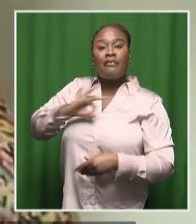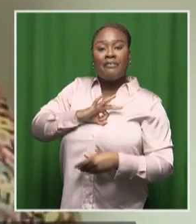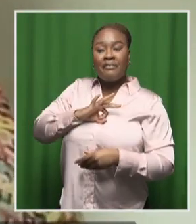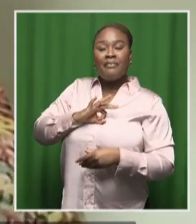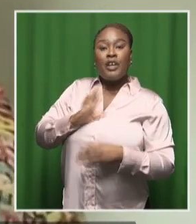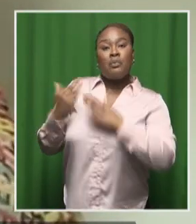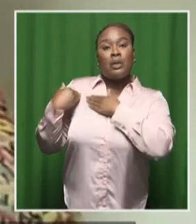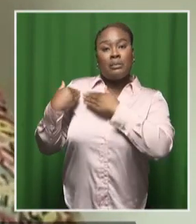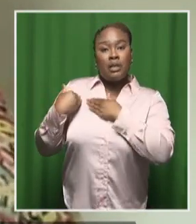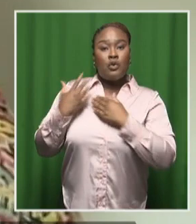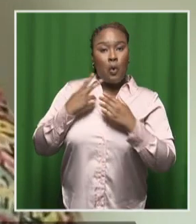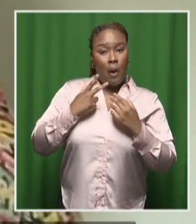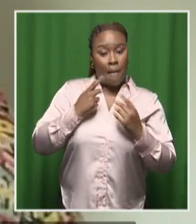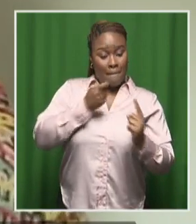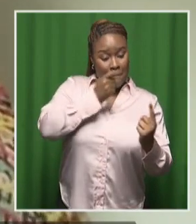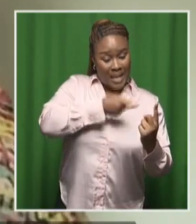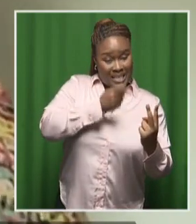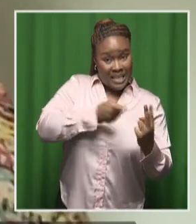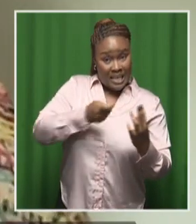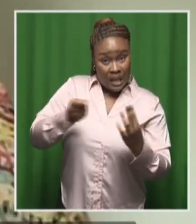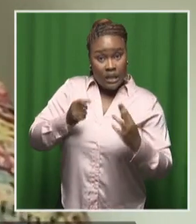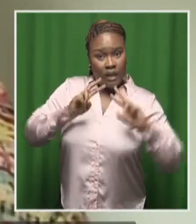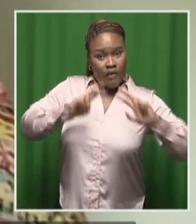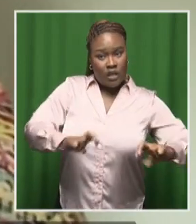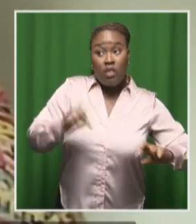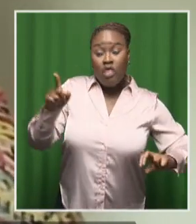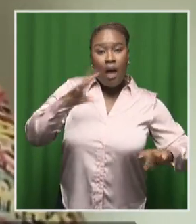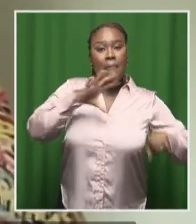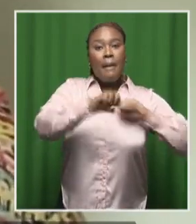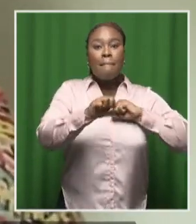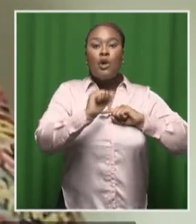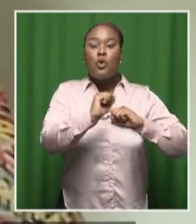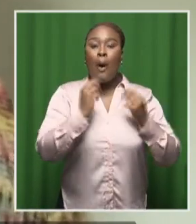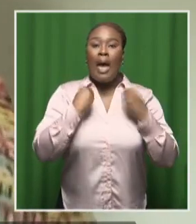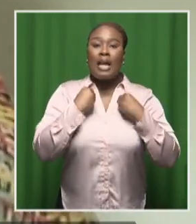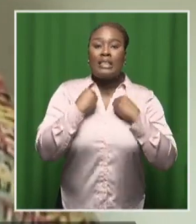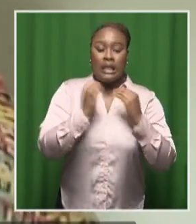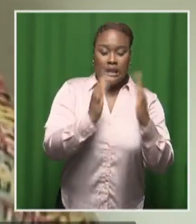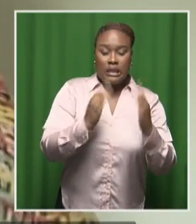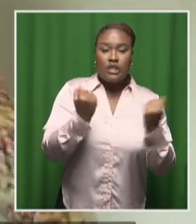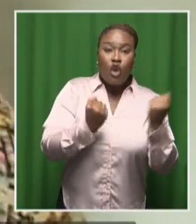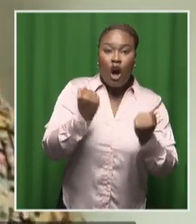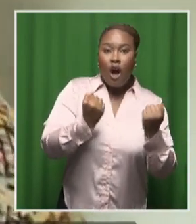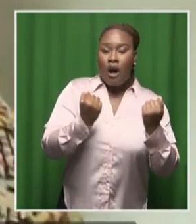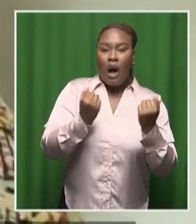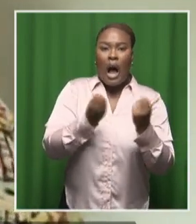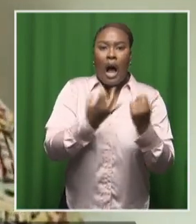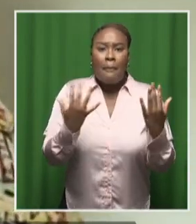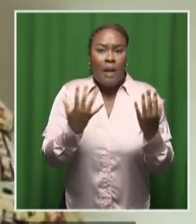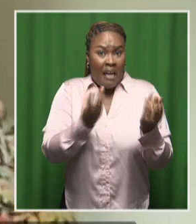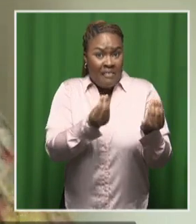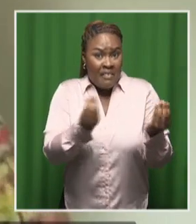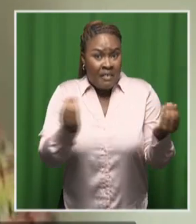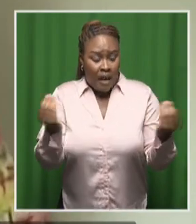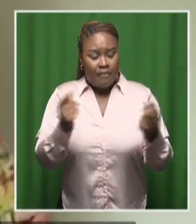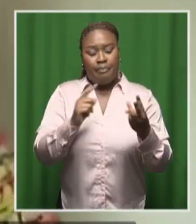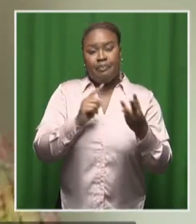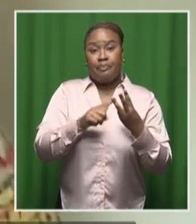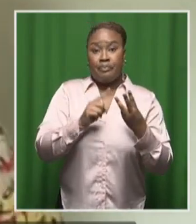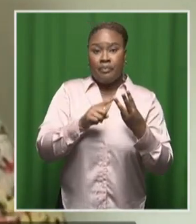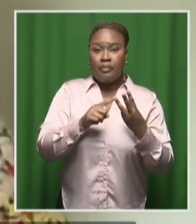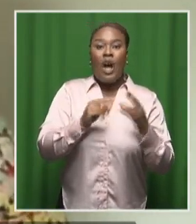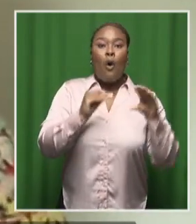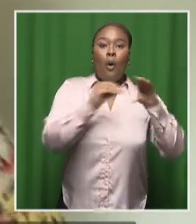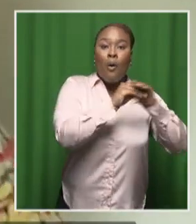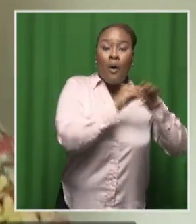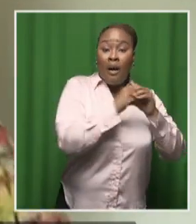up what your assets are, what is in your bank account, etc., to ensure that there is discovery. For example, in this